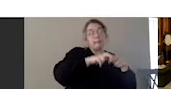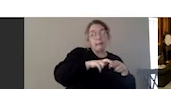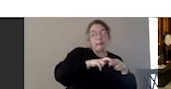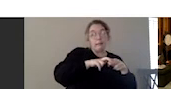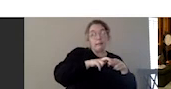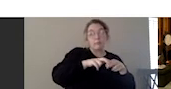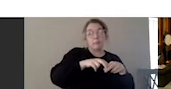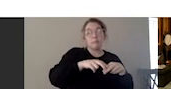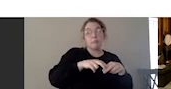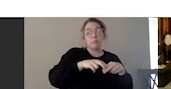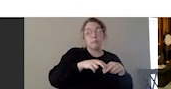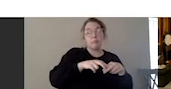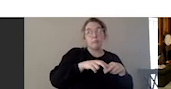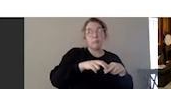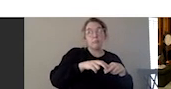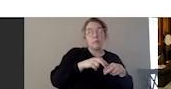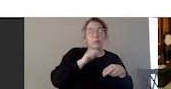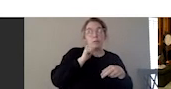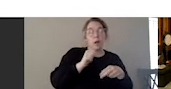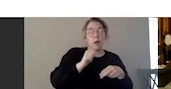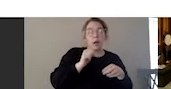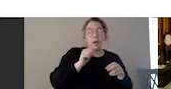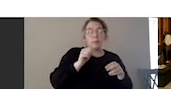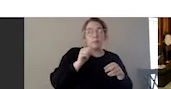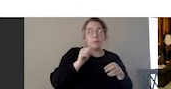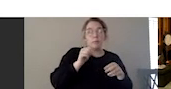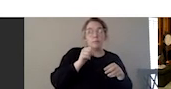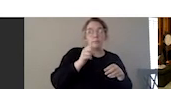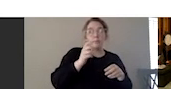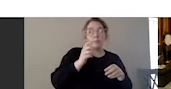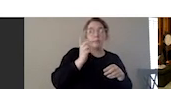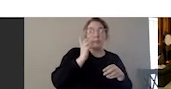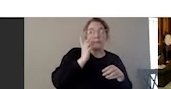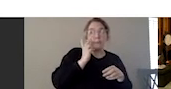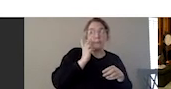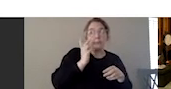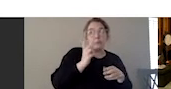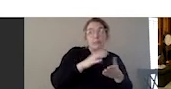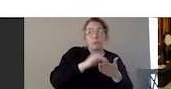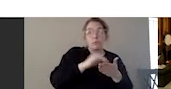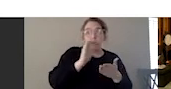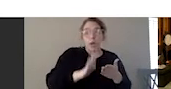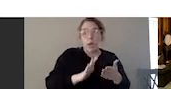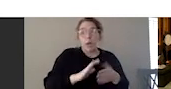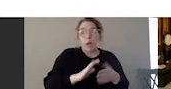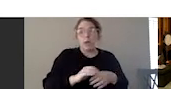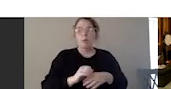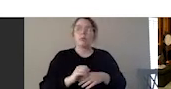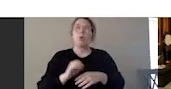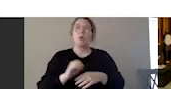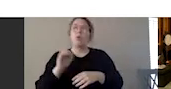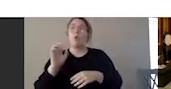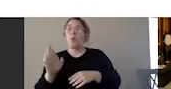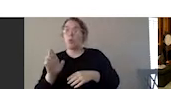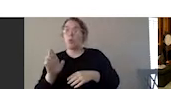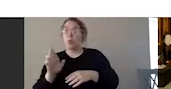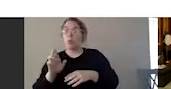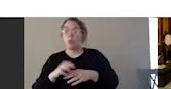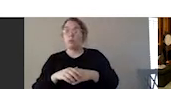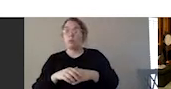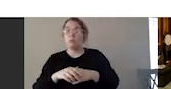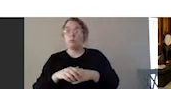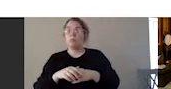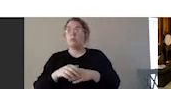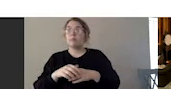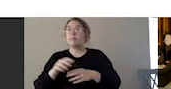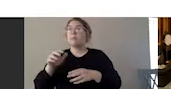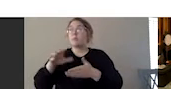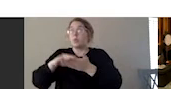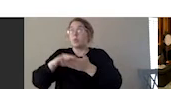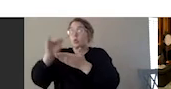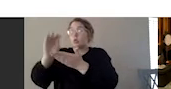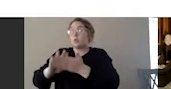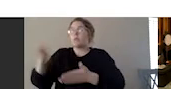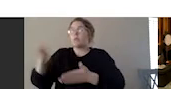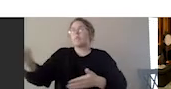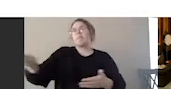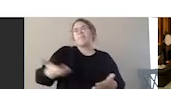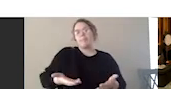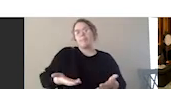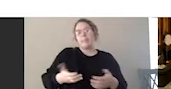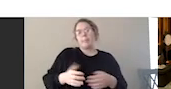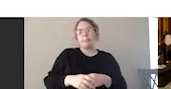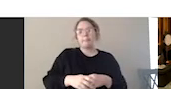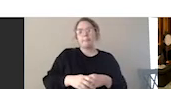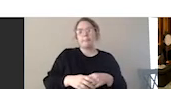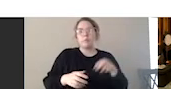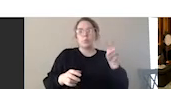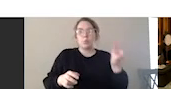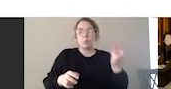not be a good choice, right? And that would be option 2 over here. Or you can have the librarian welcome the student. That would be option 3 over here.